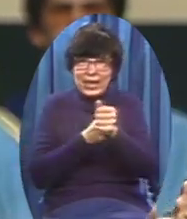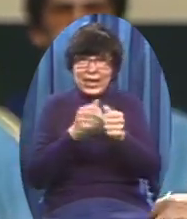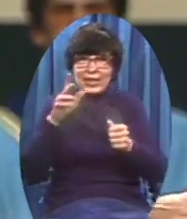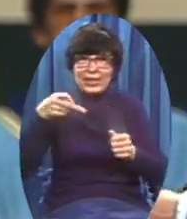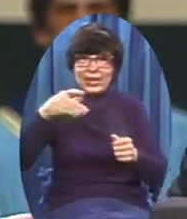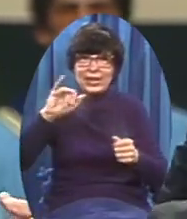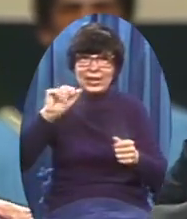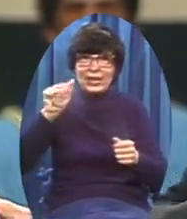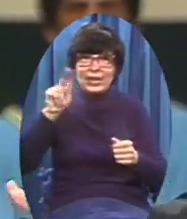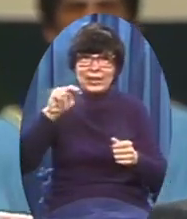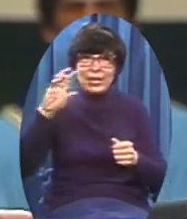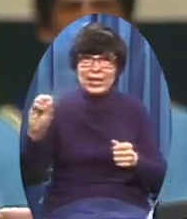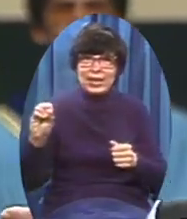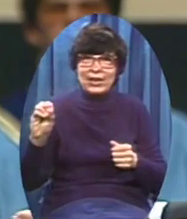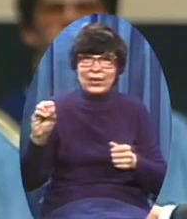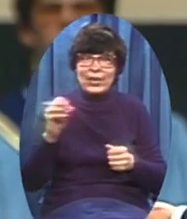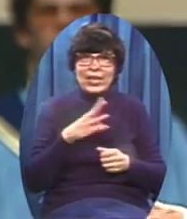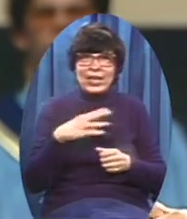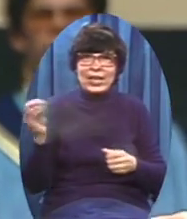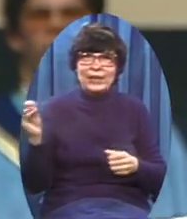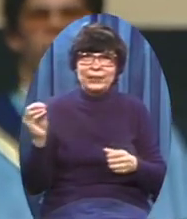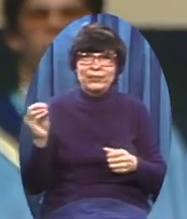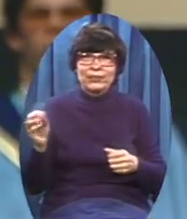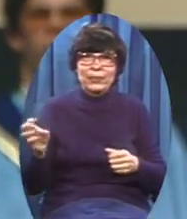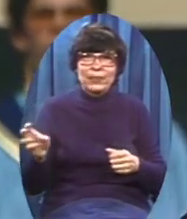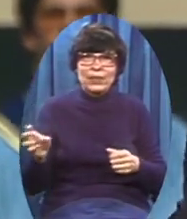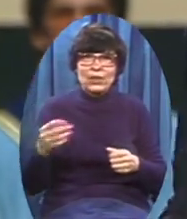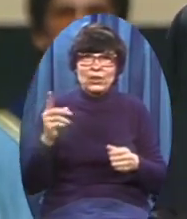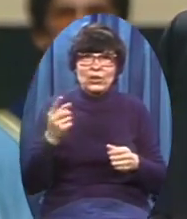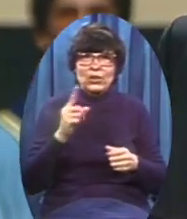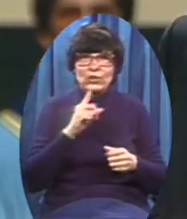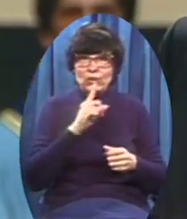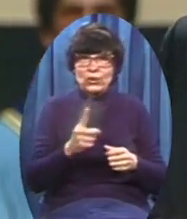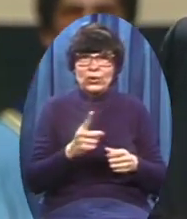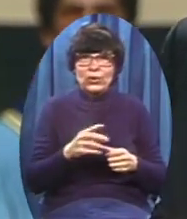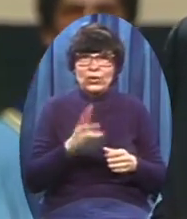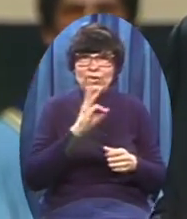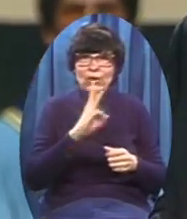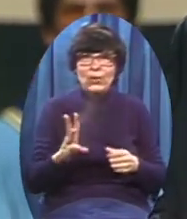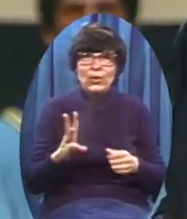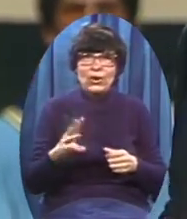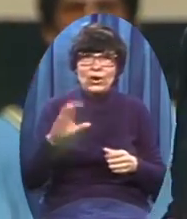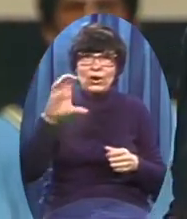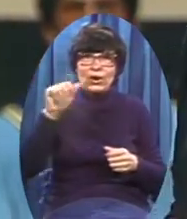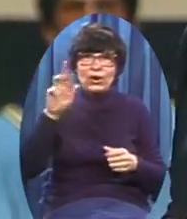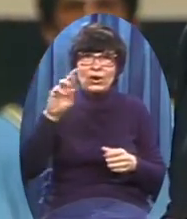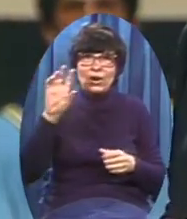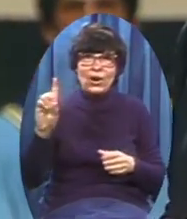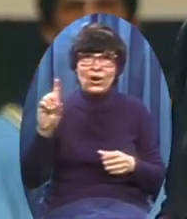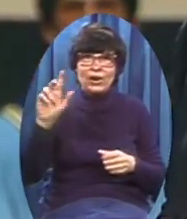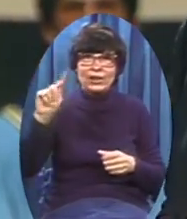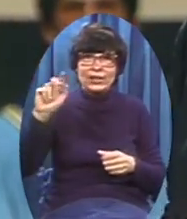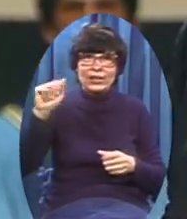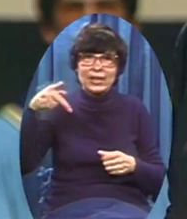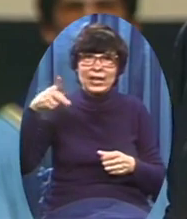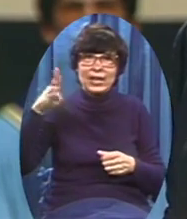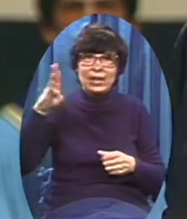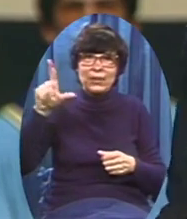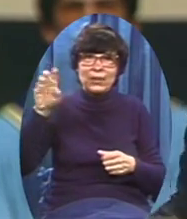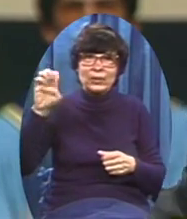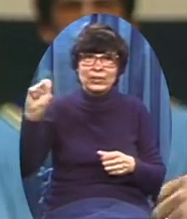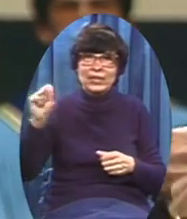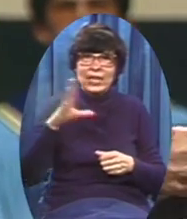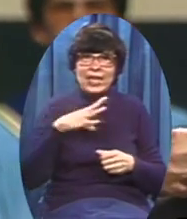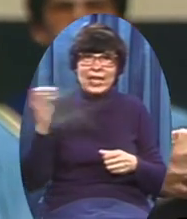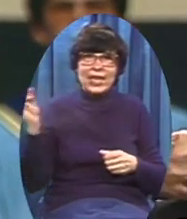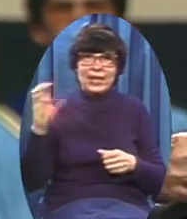know me. I went over, brother, got a hold of the piano, pulled it out. Sure enough, there's 4 or 5 card tables, and there must have been 25 decks of cards back there.